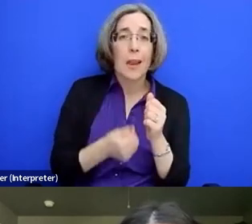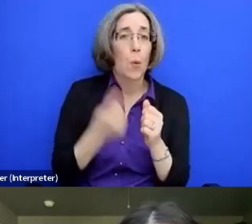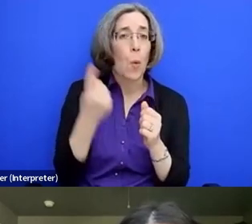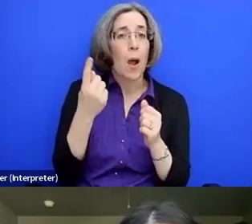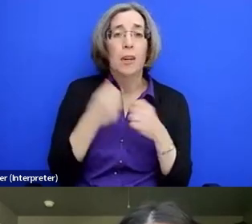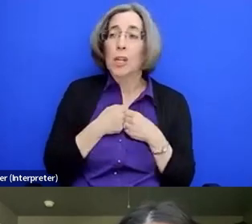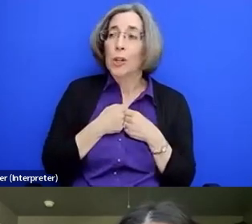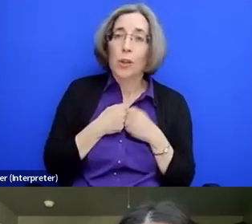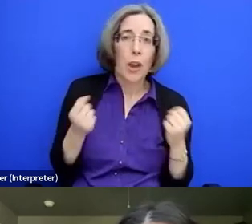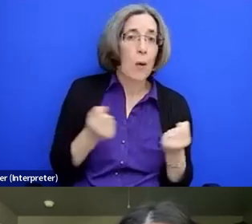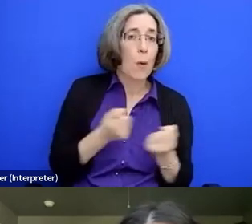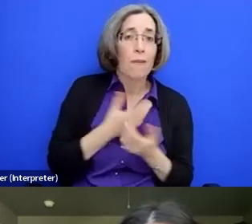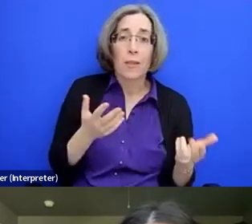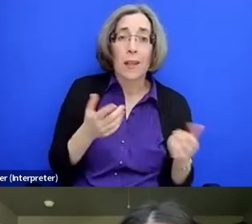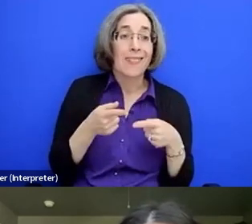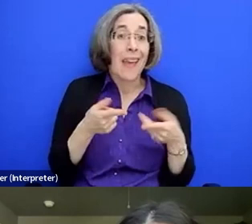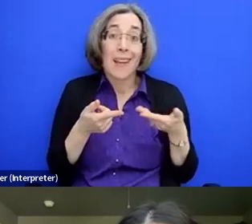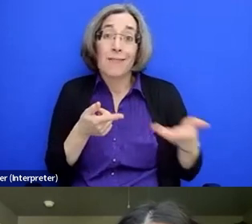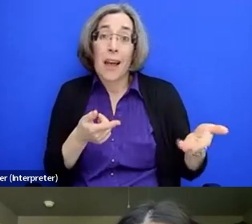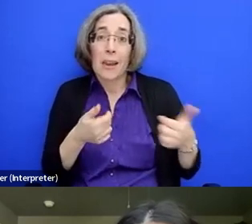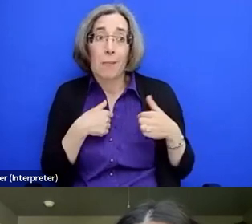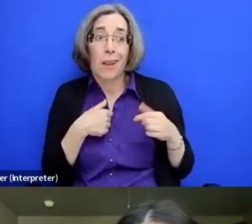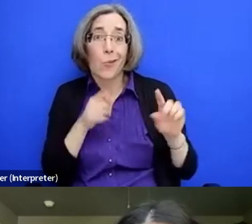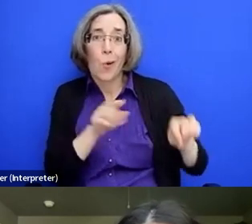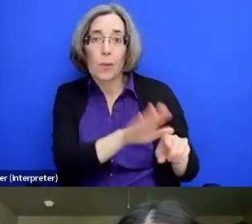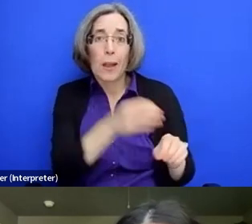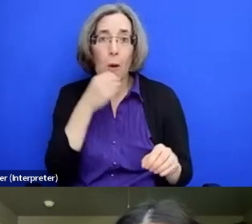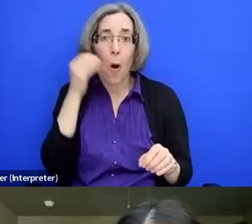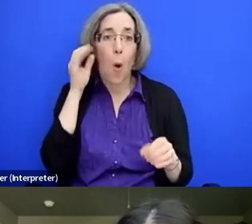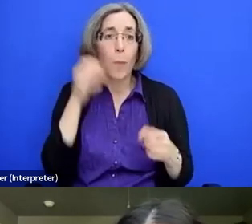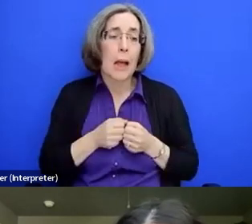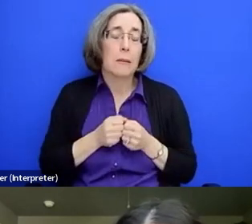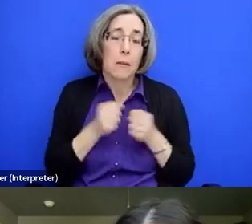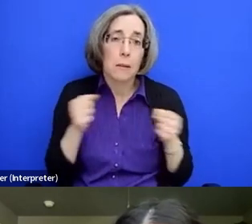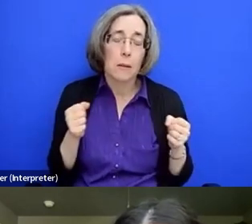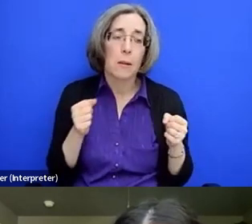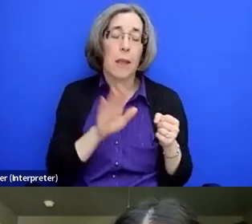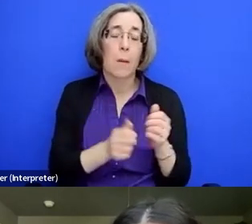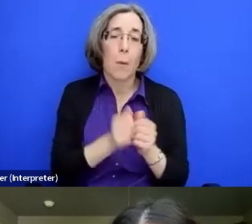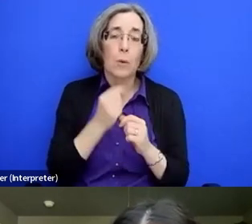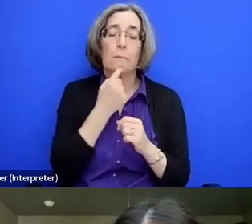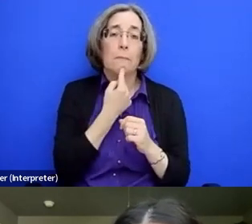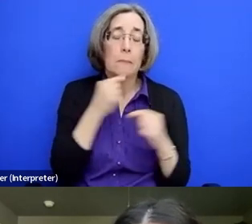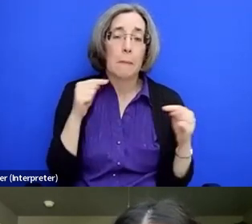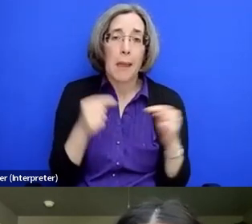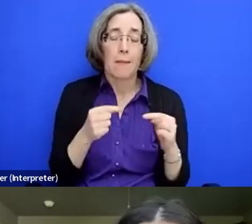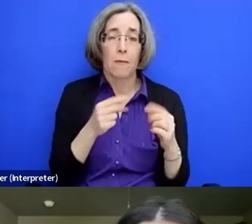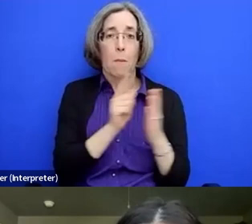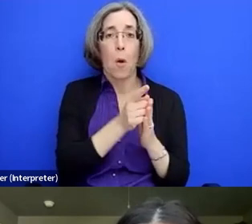homes, share some of their most painful moments with me because of the connection that they felt with those